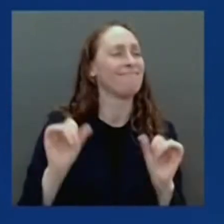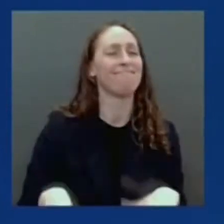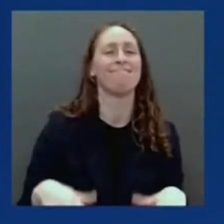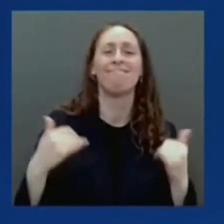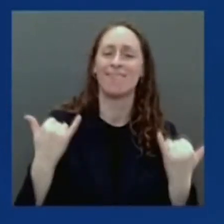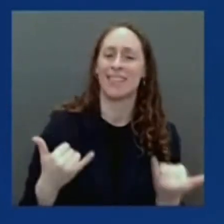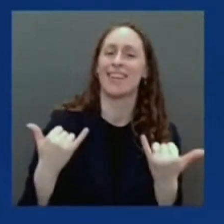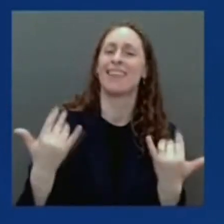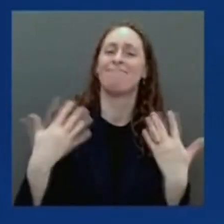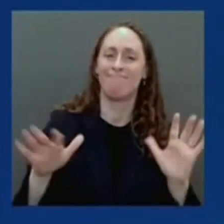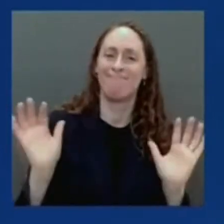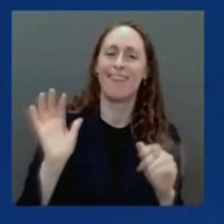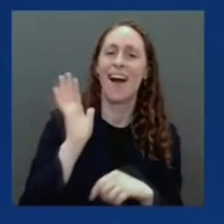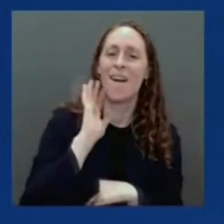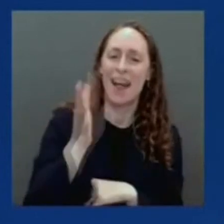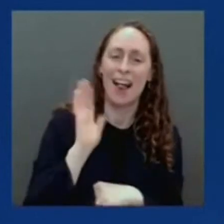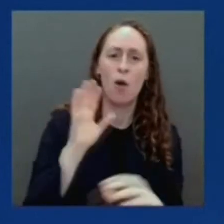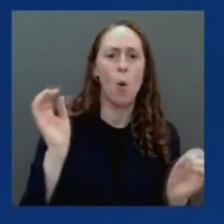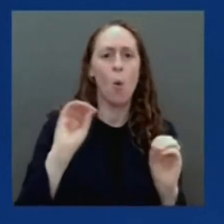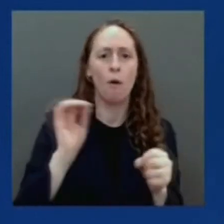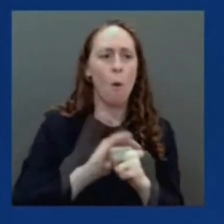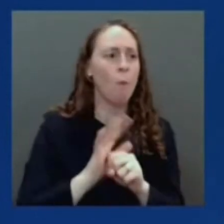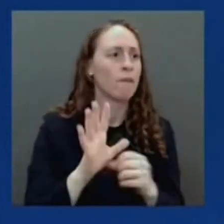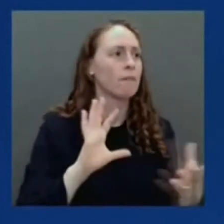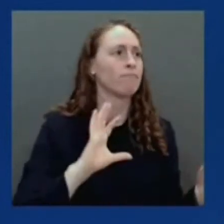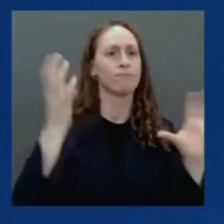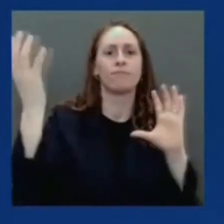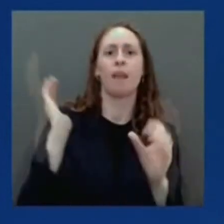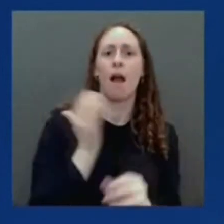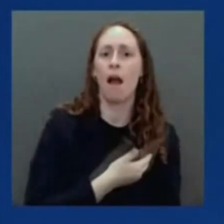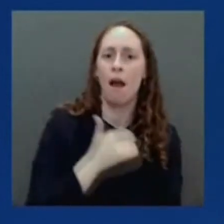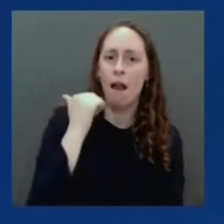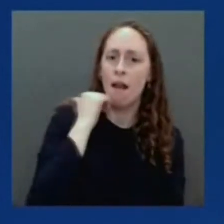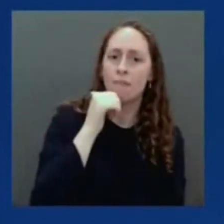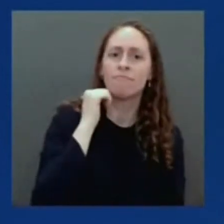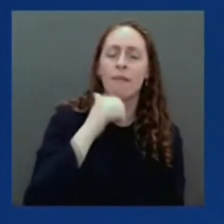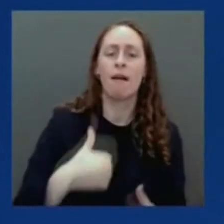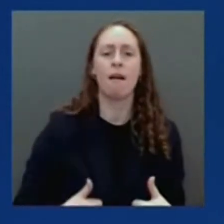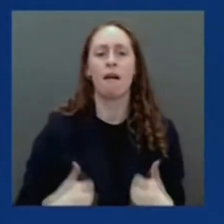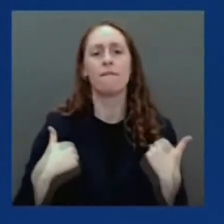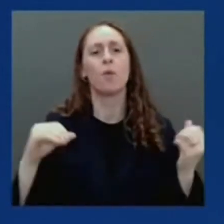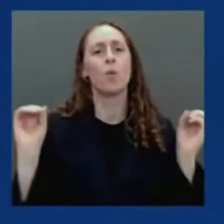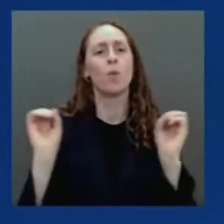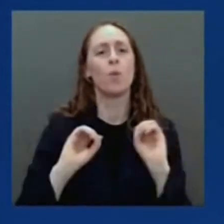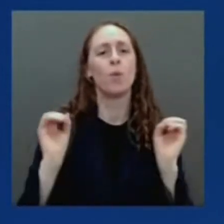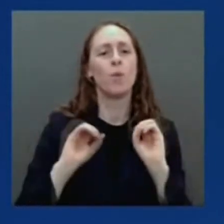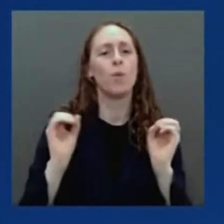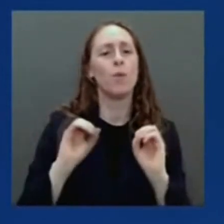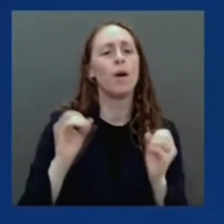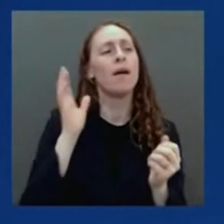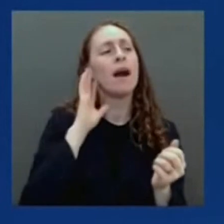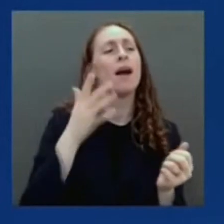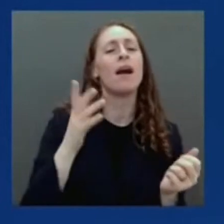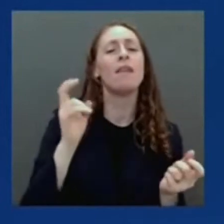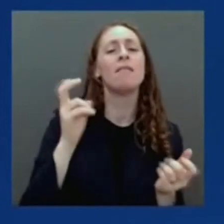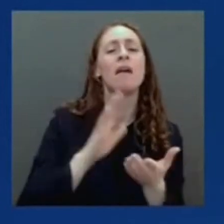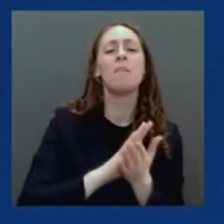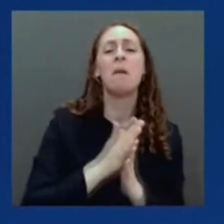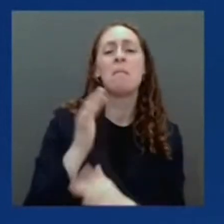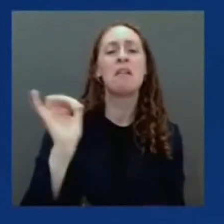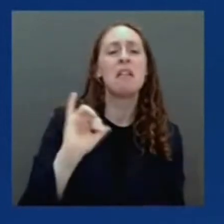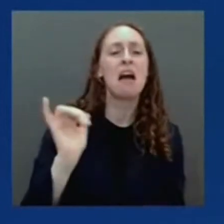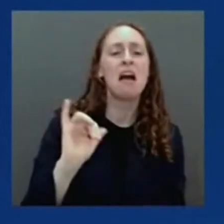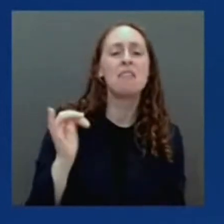similar to the assimilation of this virus in the group of viruses that we have